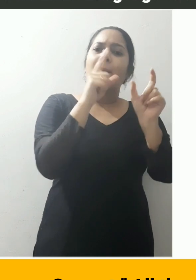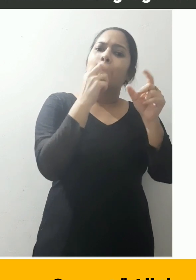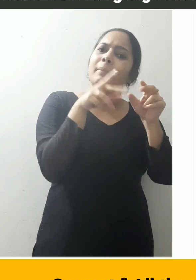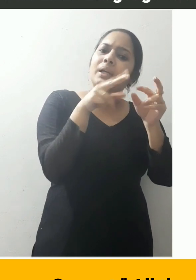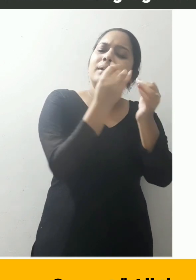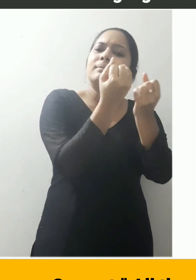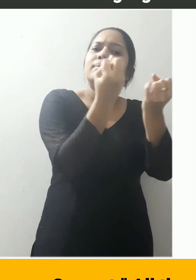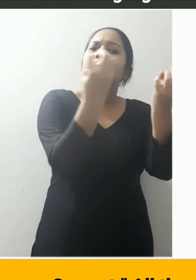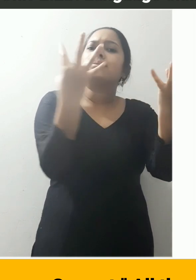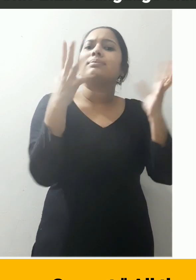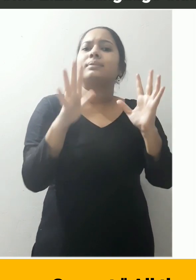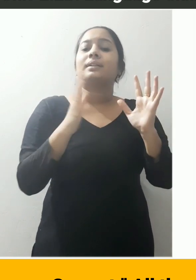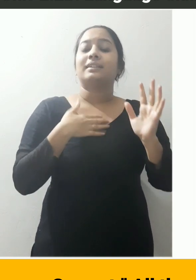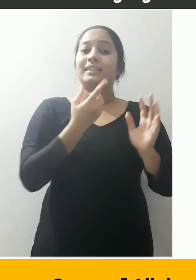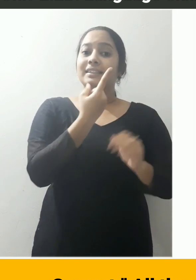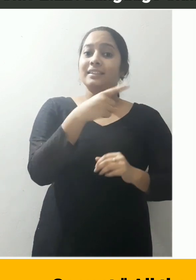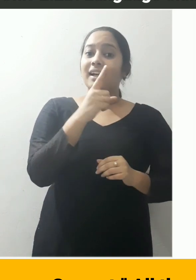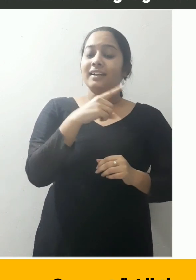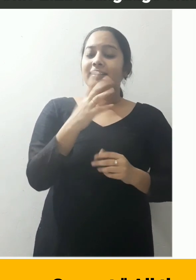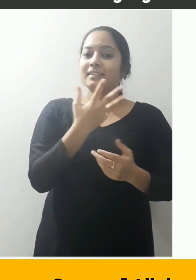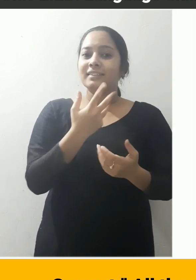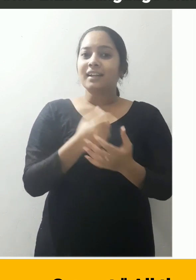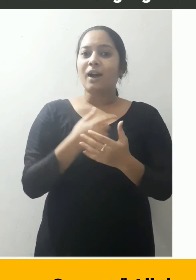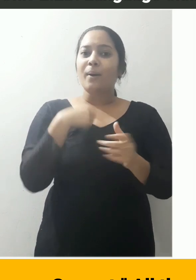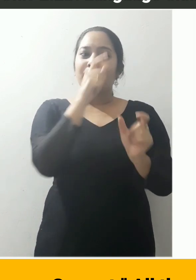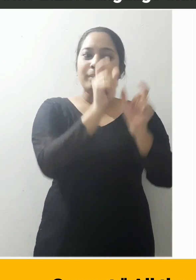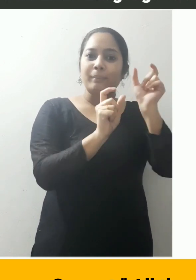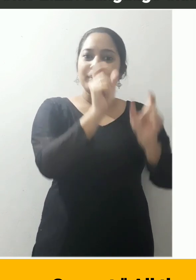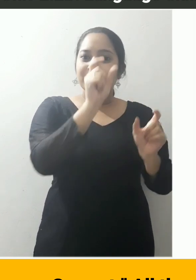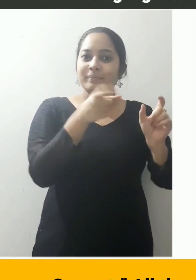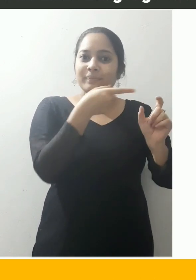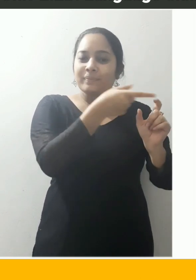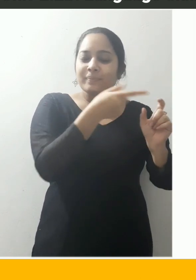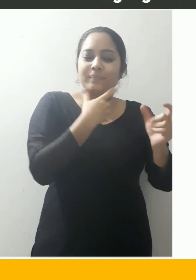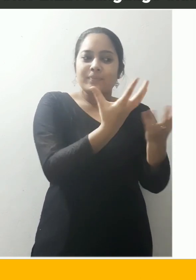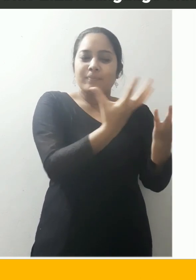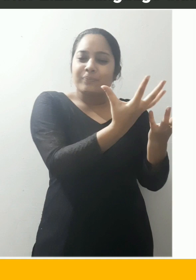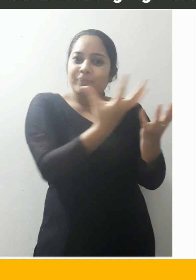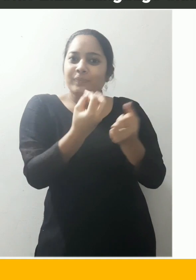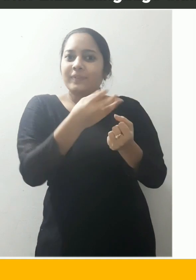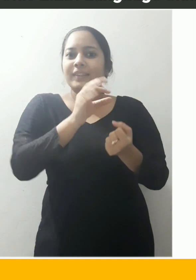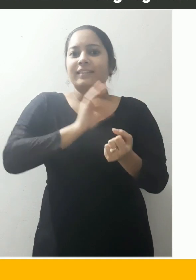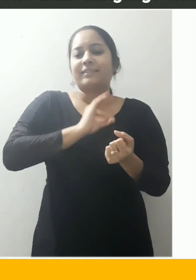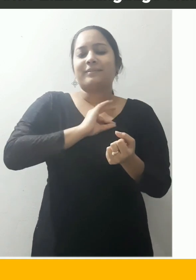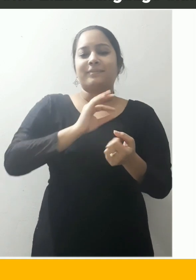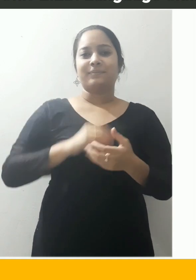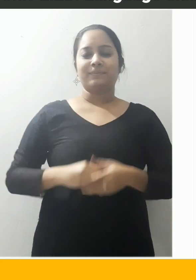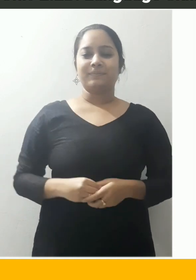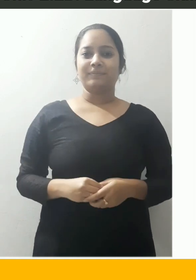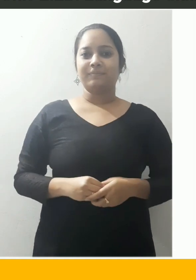Correct? All the people who bought this product have liked it.